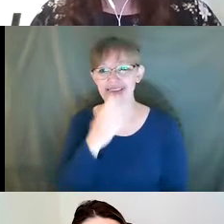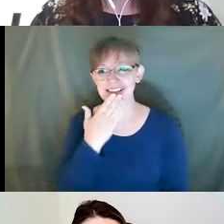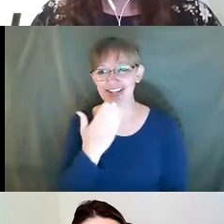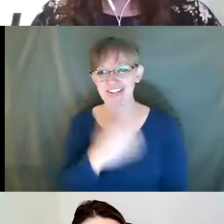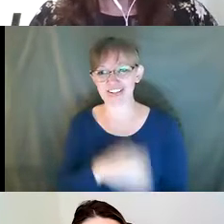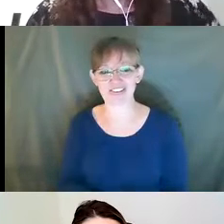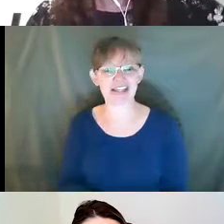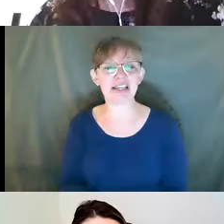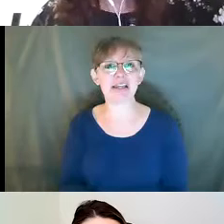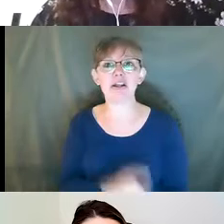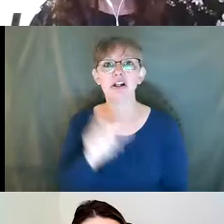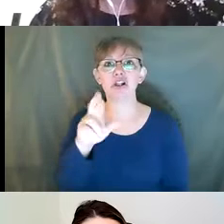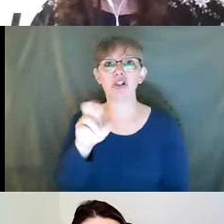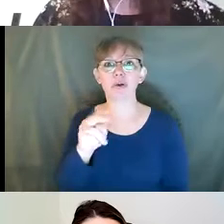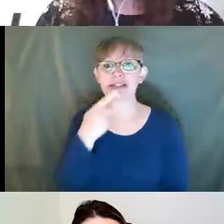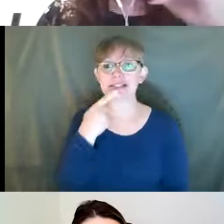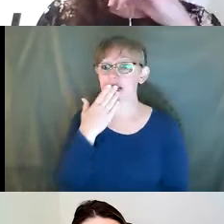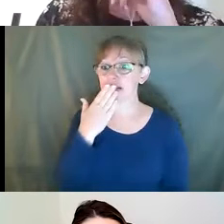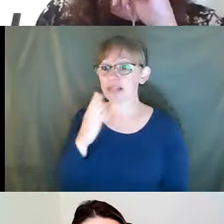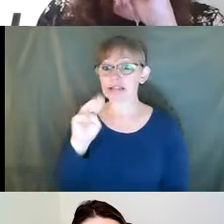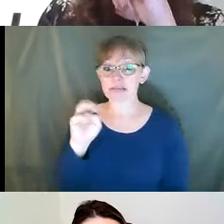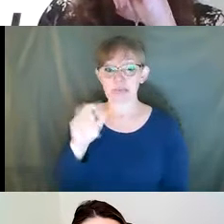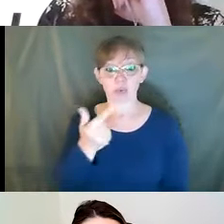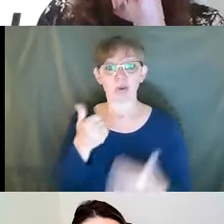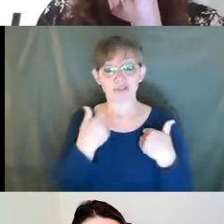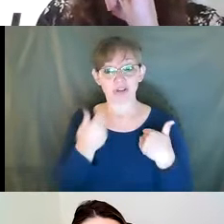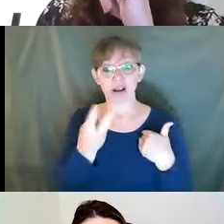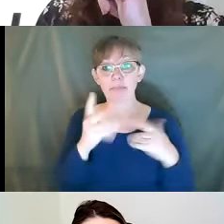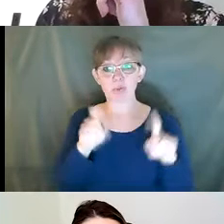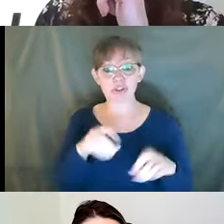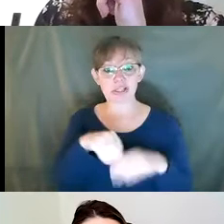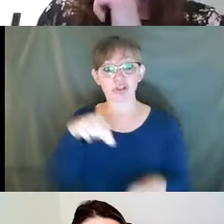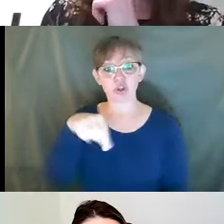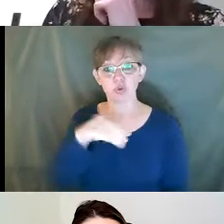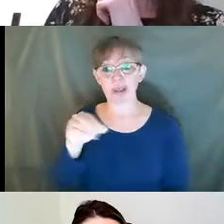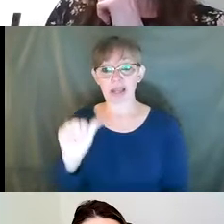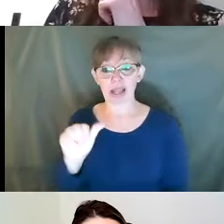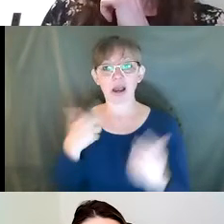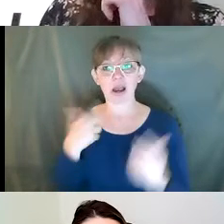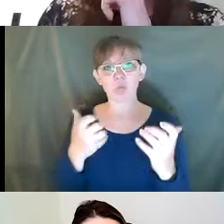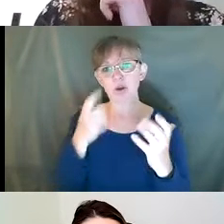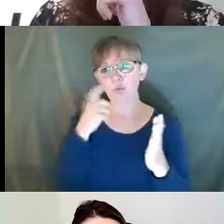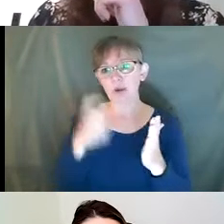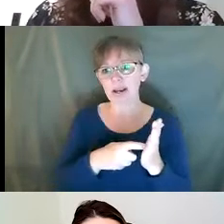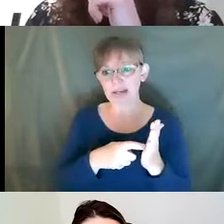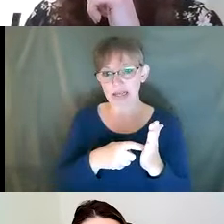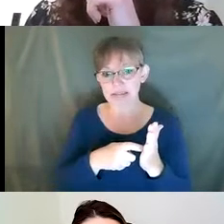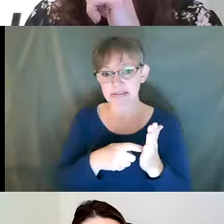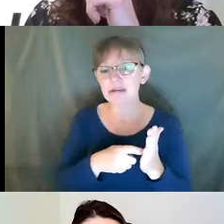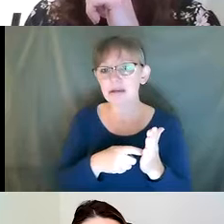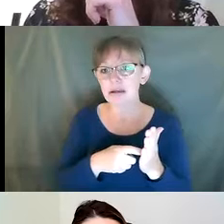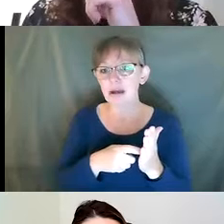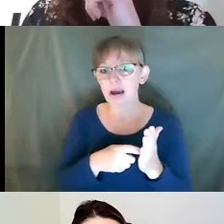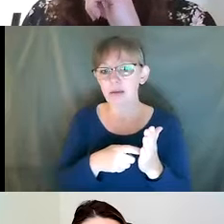Thanks, Meg. We do have a couple of questions in our Q&A. I just wanted to take a brief moment to recognize after we tried to do a discussion through the